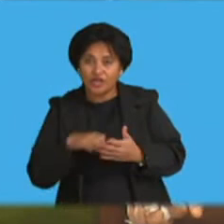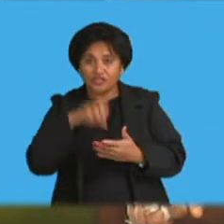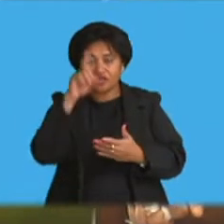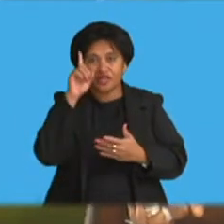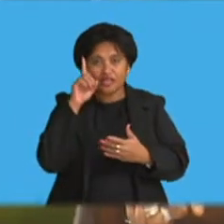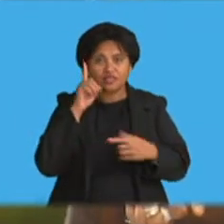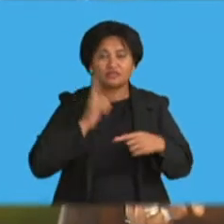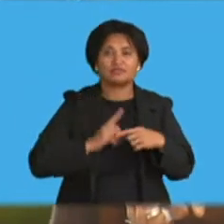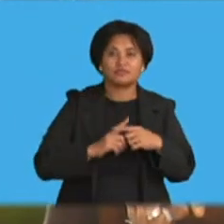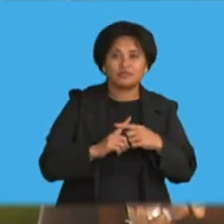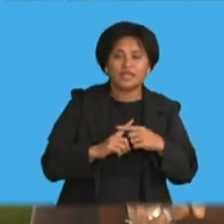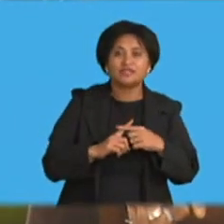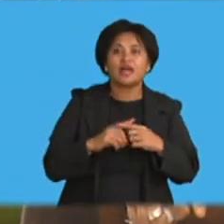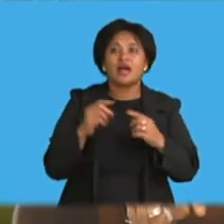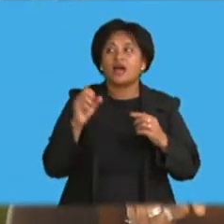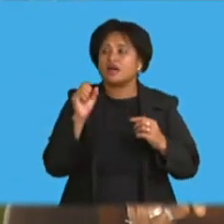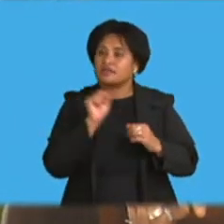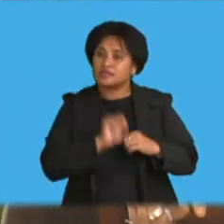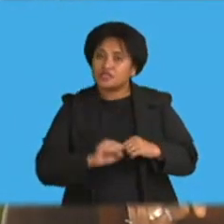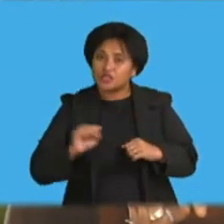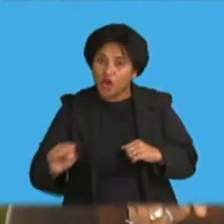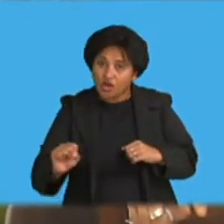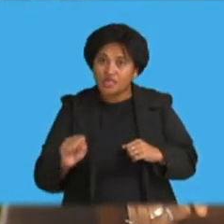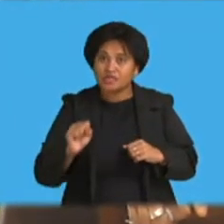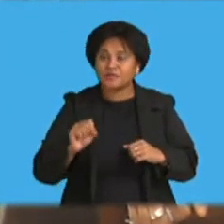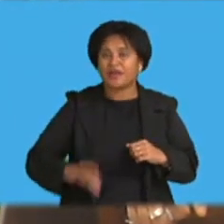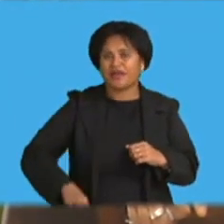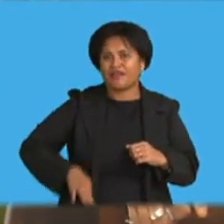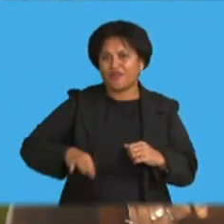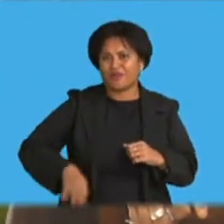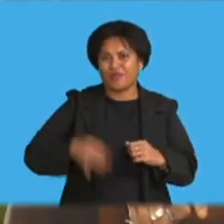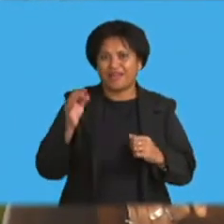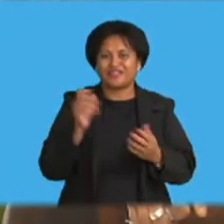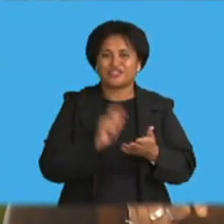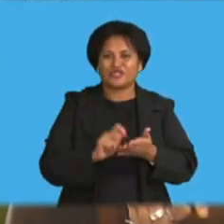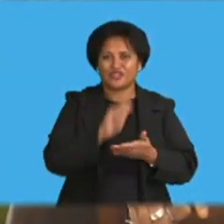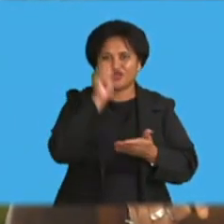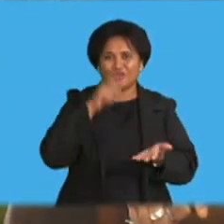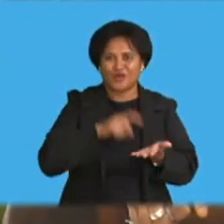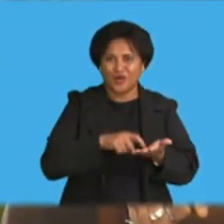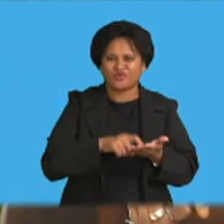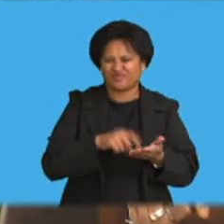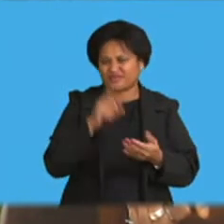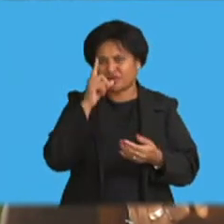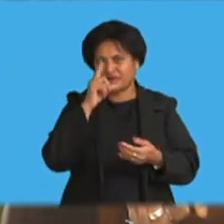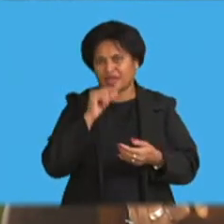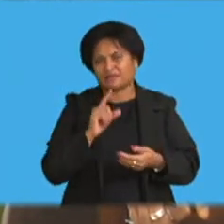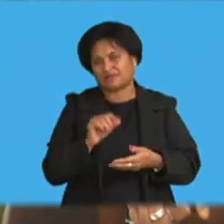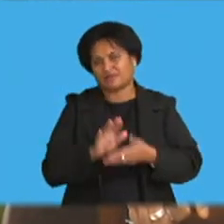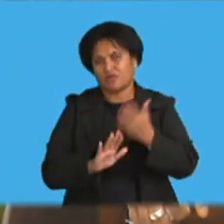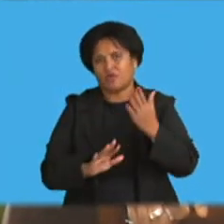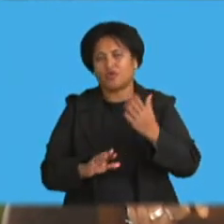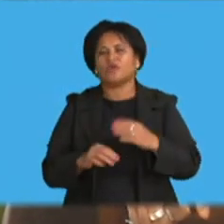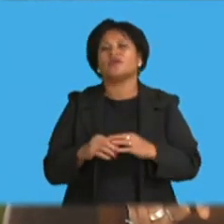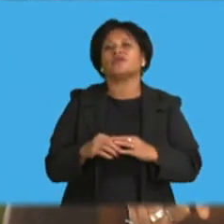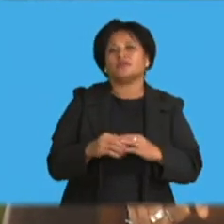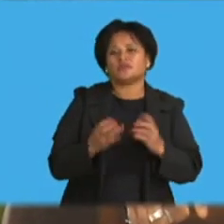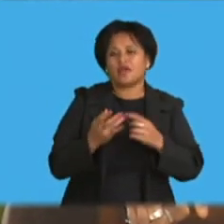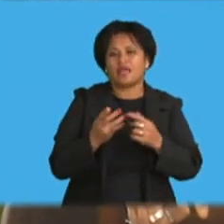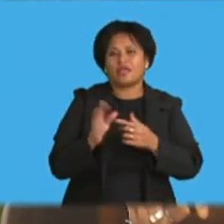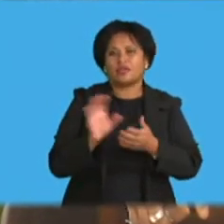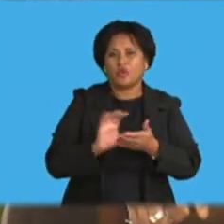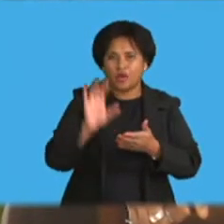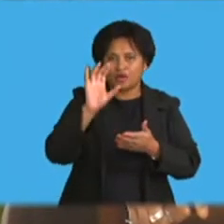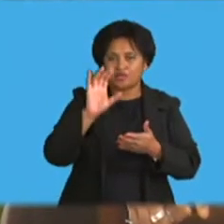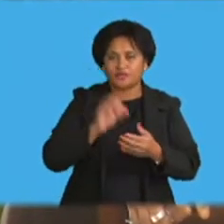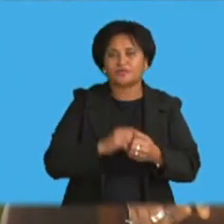expand access to merit-based scholarships and affordable tertiary loans, along with access to technical colleges. Madam Speaker, we also shared our game